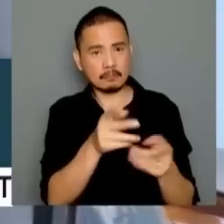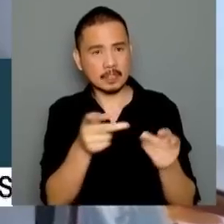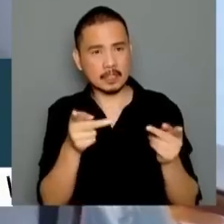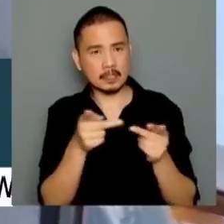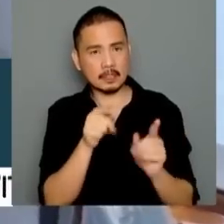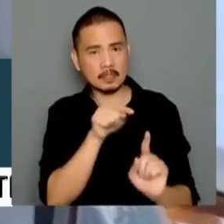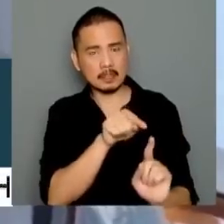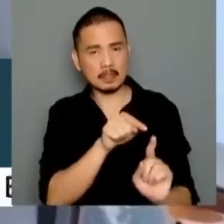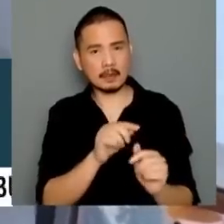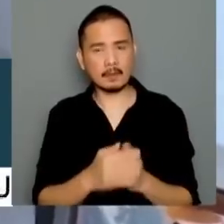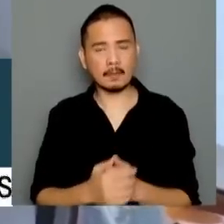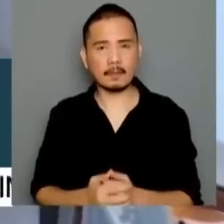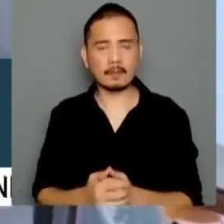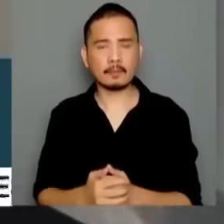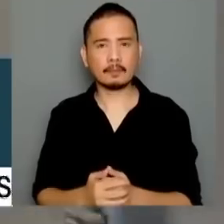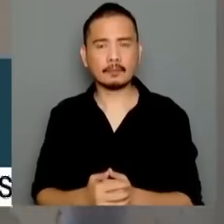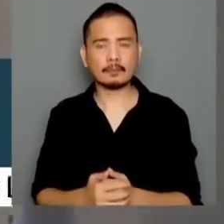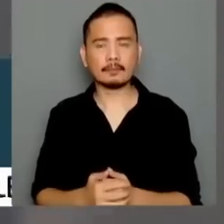of